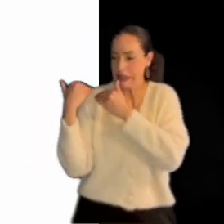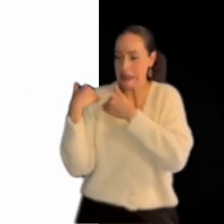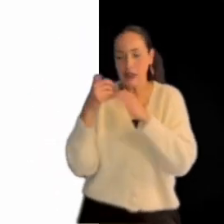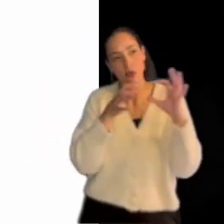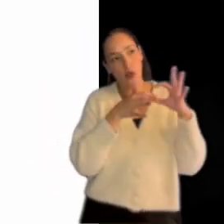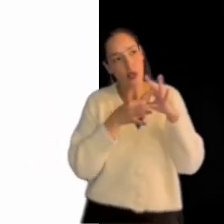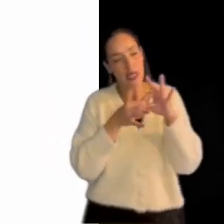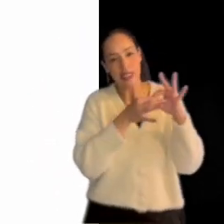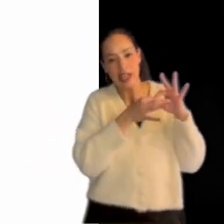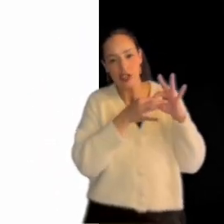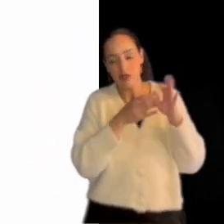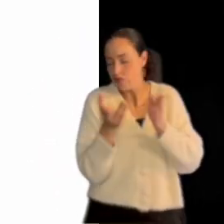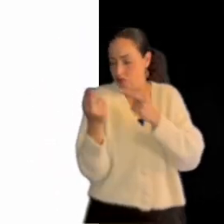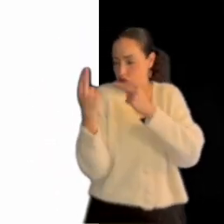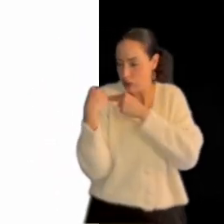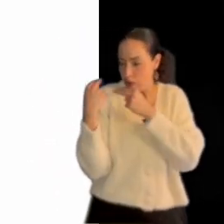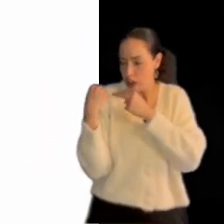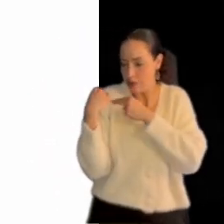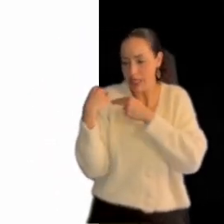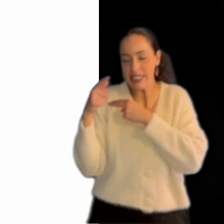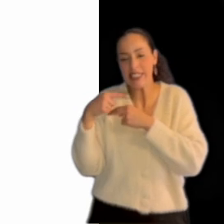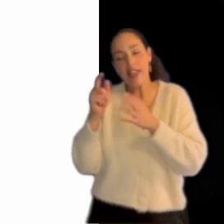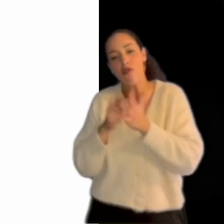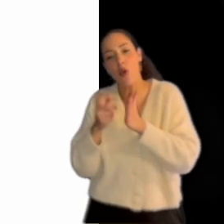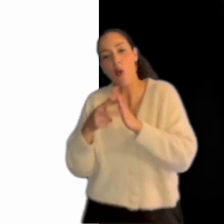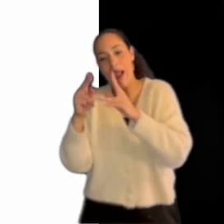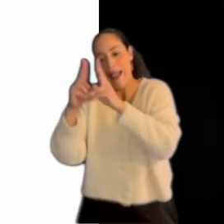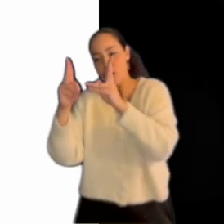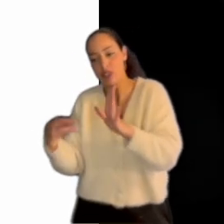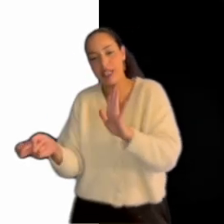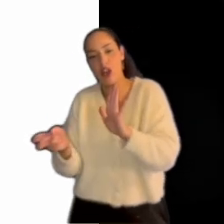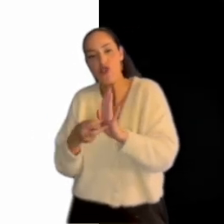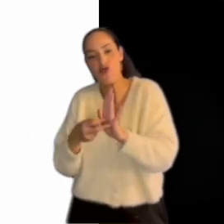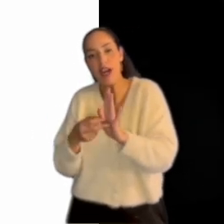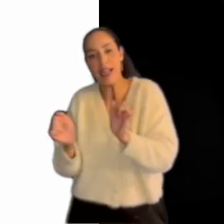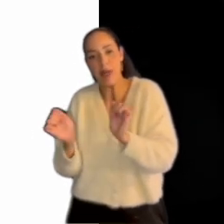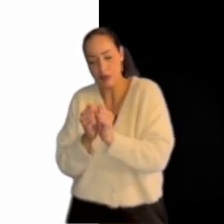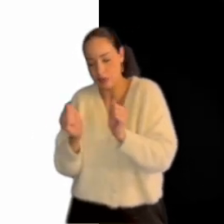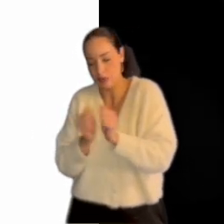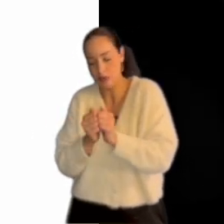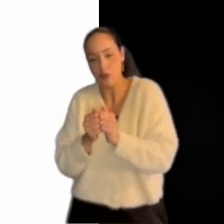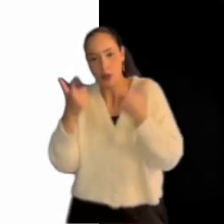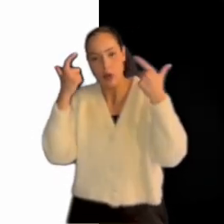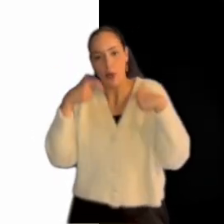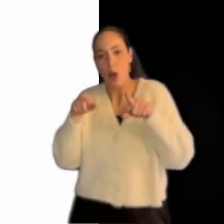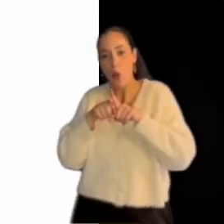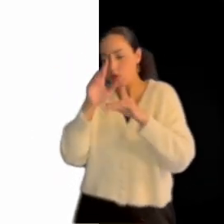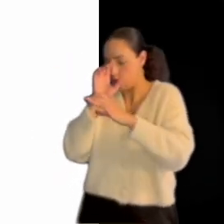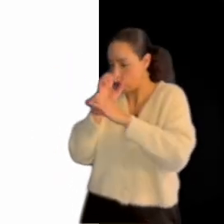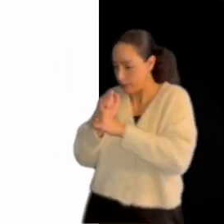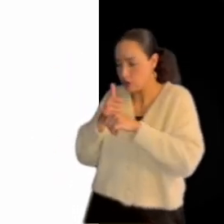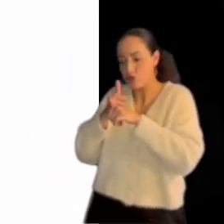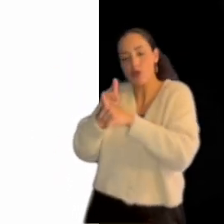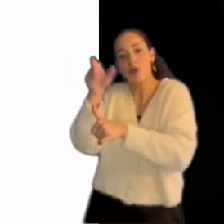around tenancy agreements under the law, as well as their dedication to support their clients to achieve their goals.